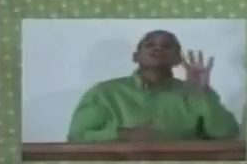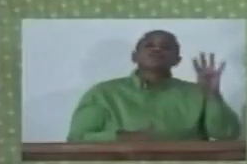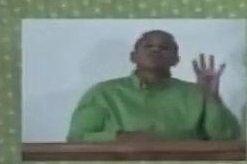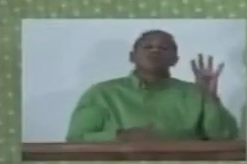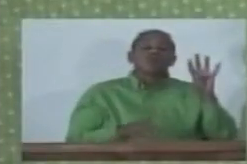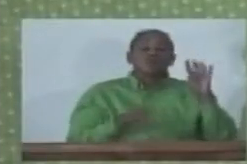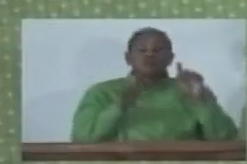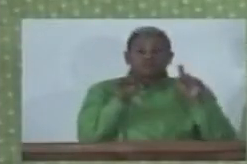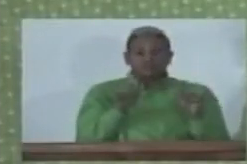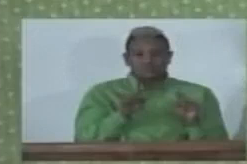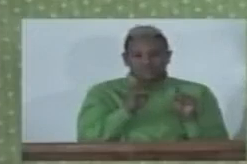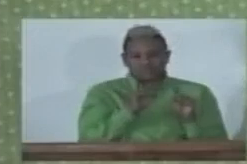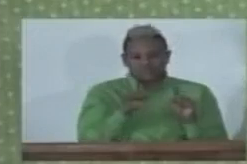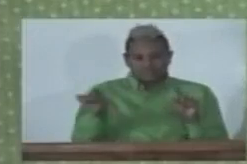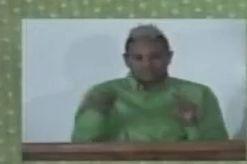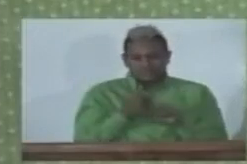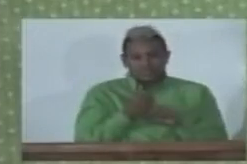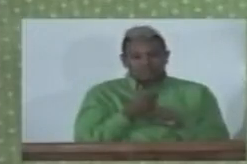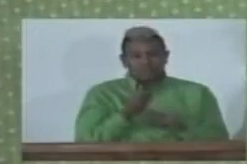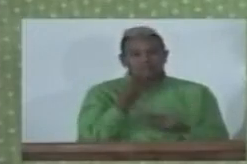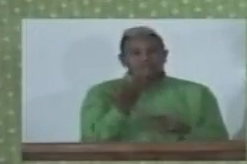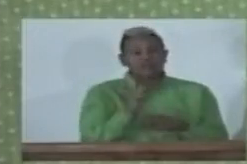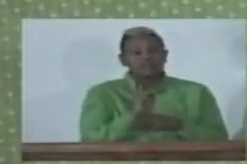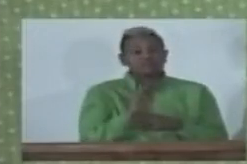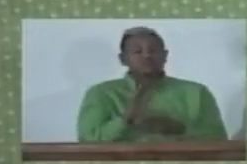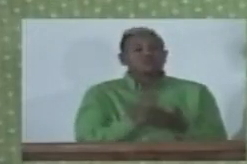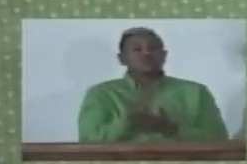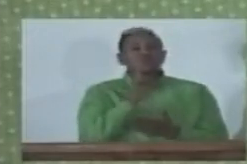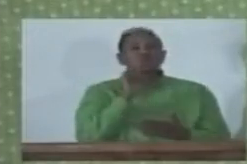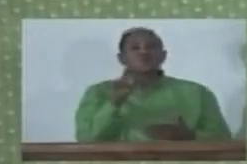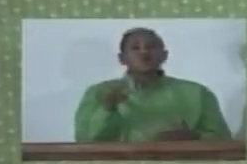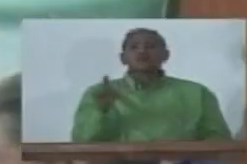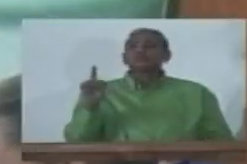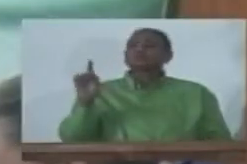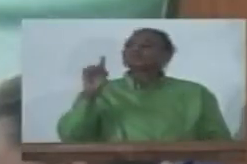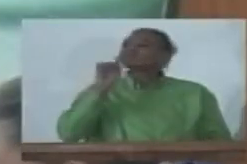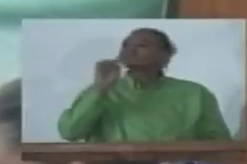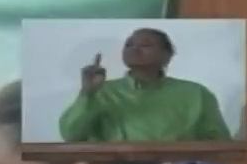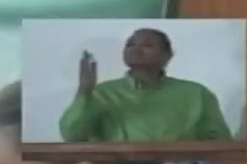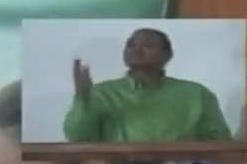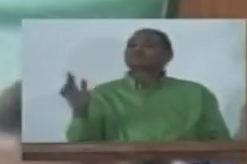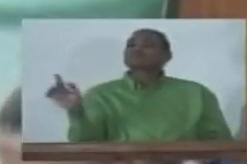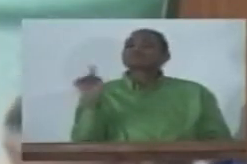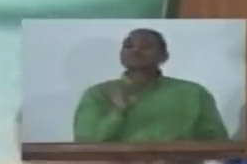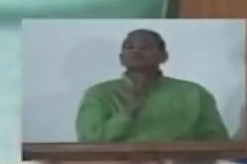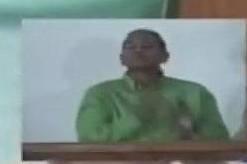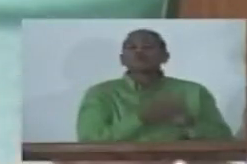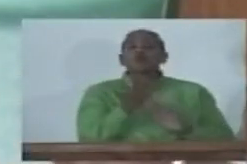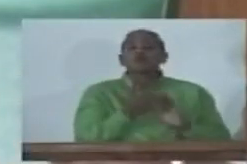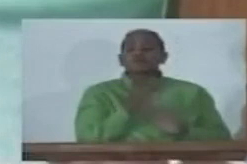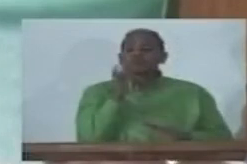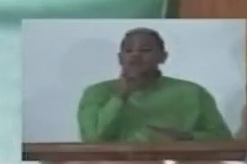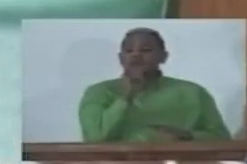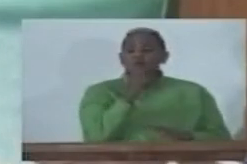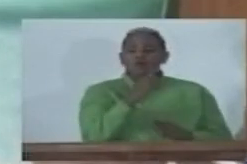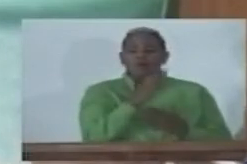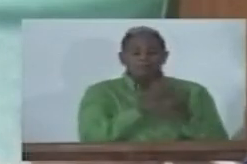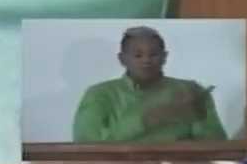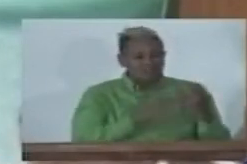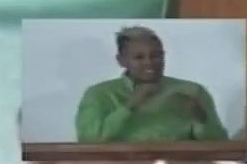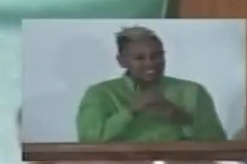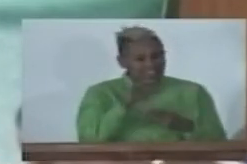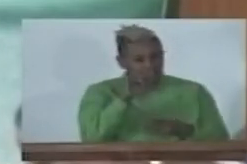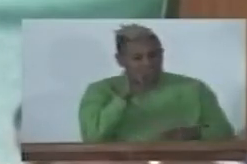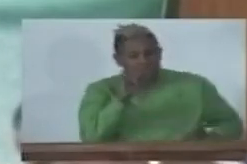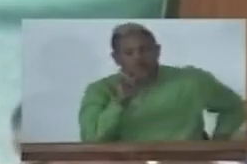4.6 provides that the Minister may by order designate a person to operate an airport or parts thereof